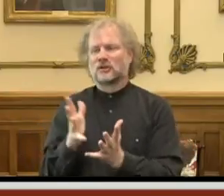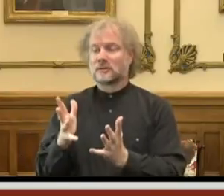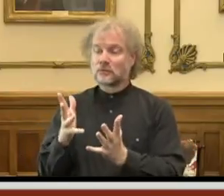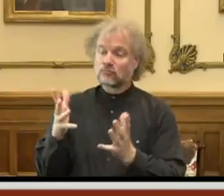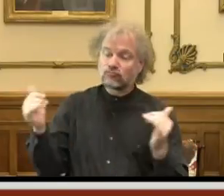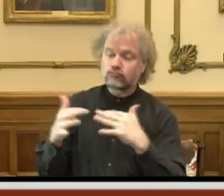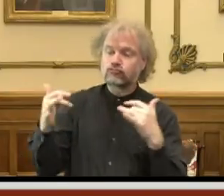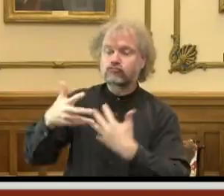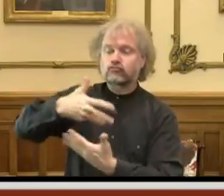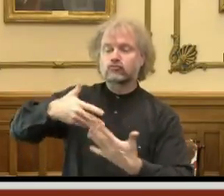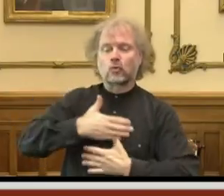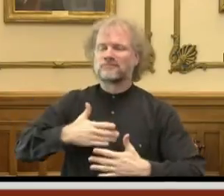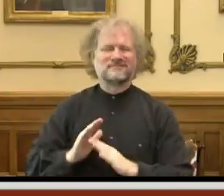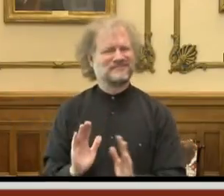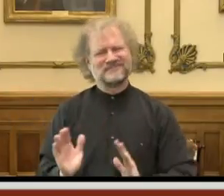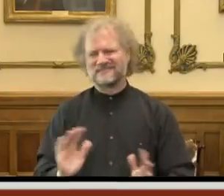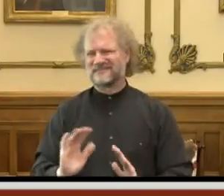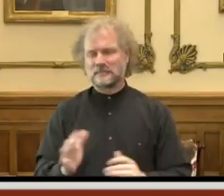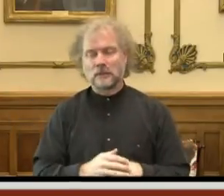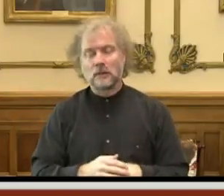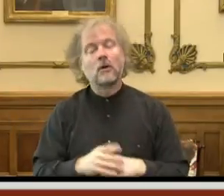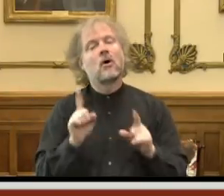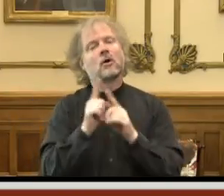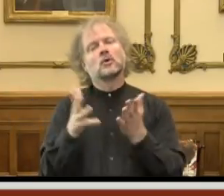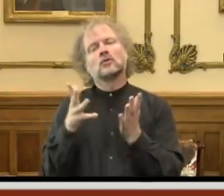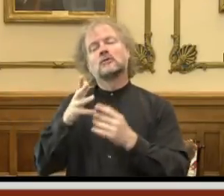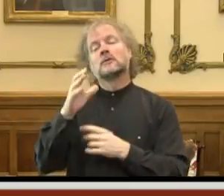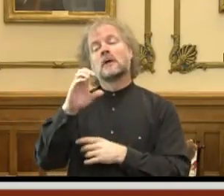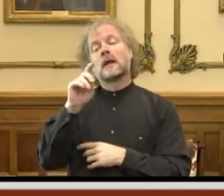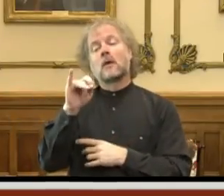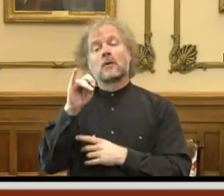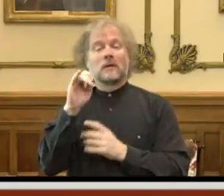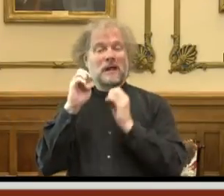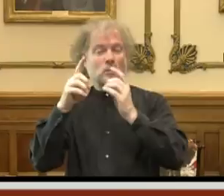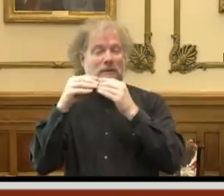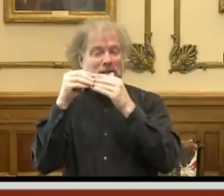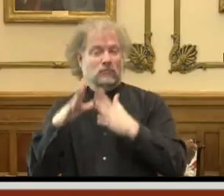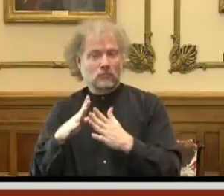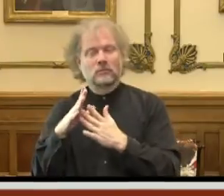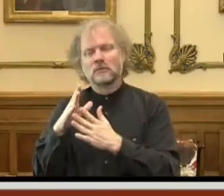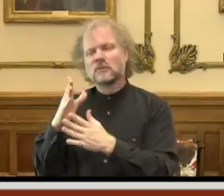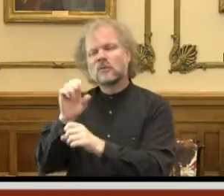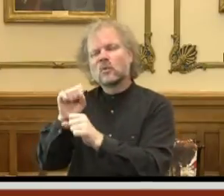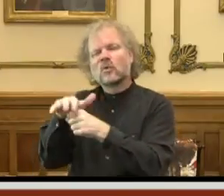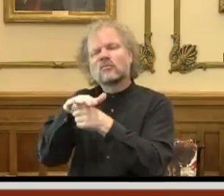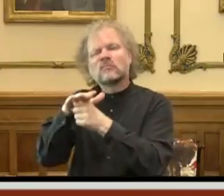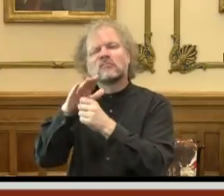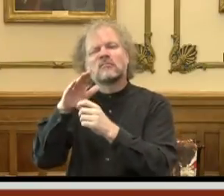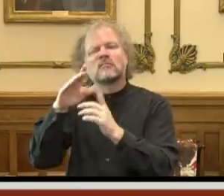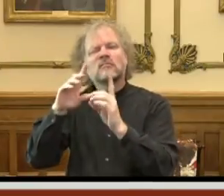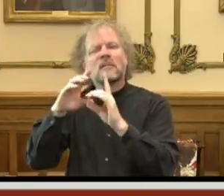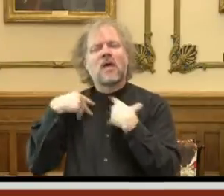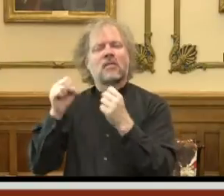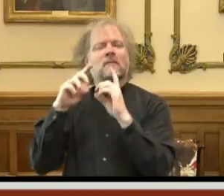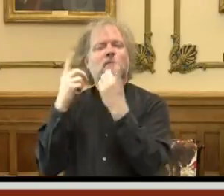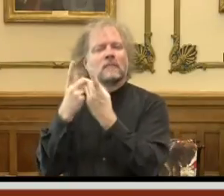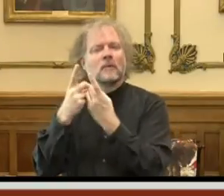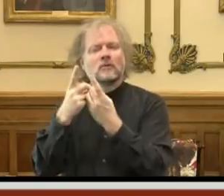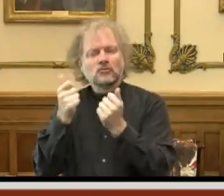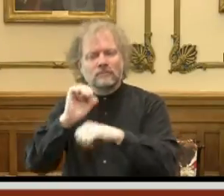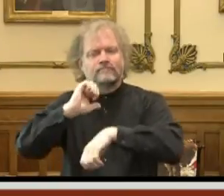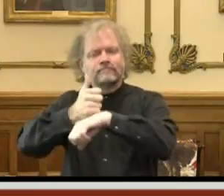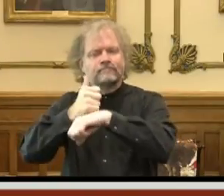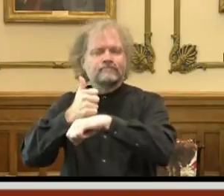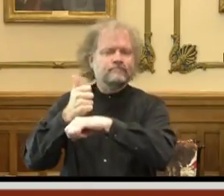events. We would also again encourage county education leaders to work with their local health departments to consider implementing